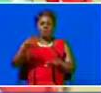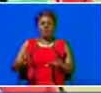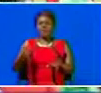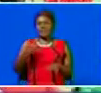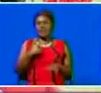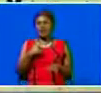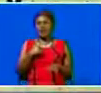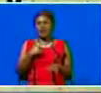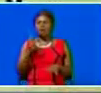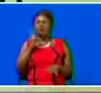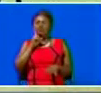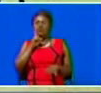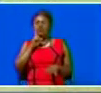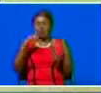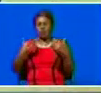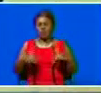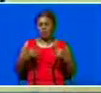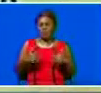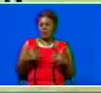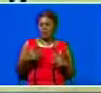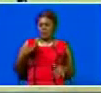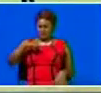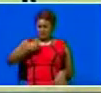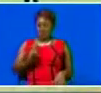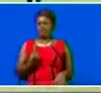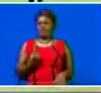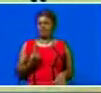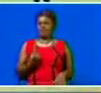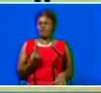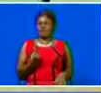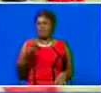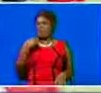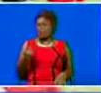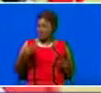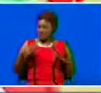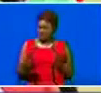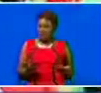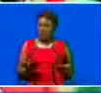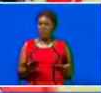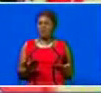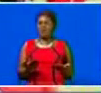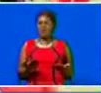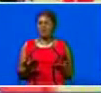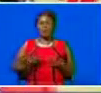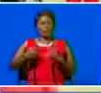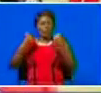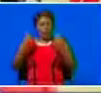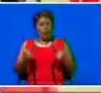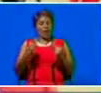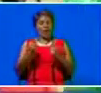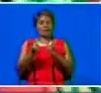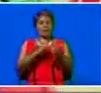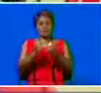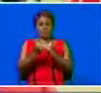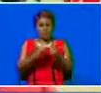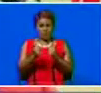to assert in tomorrow's game. So on my part, I can single it out that it has been a really tough competition in terms of